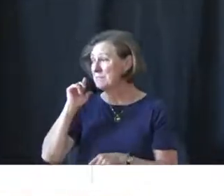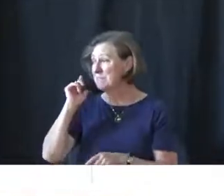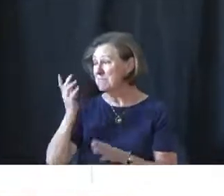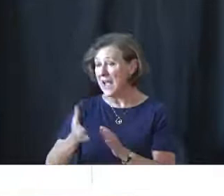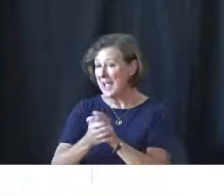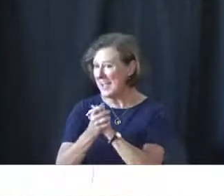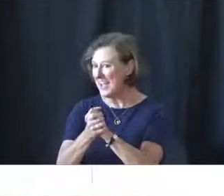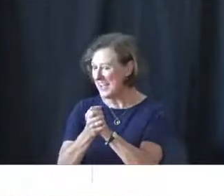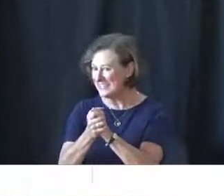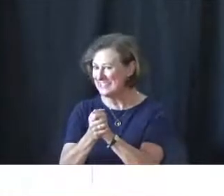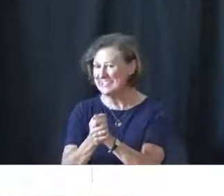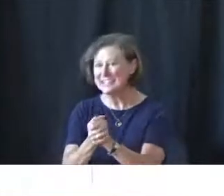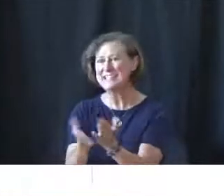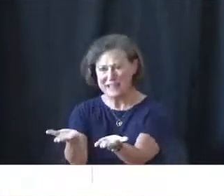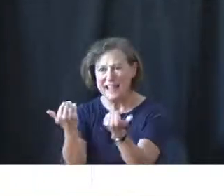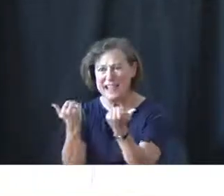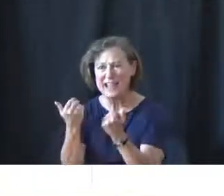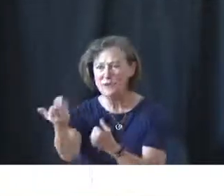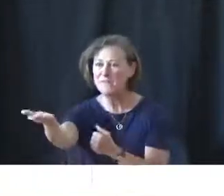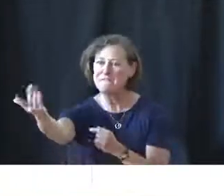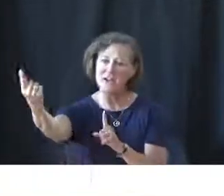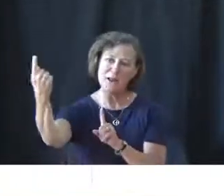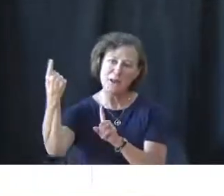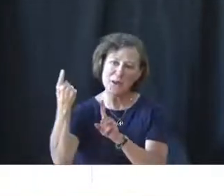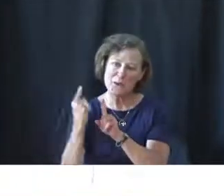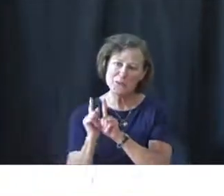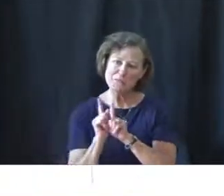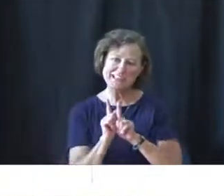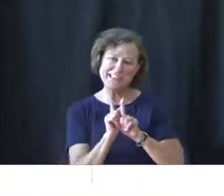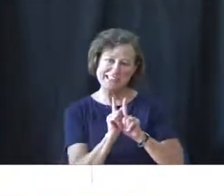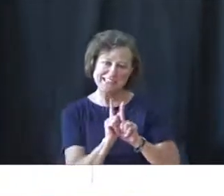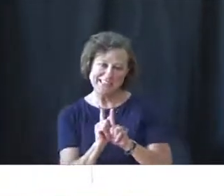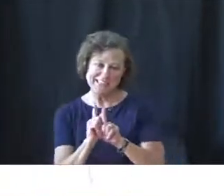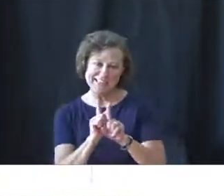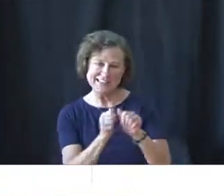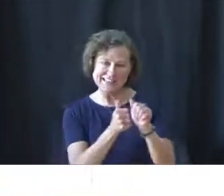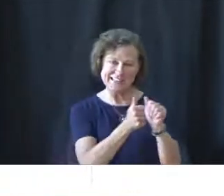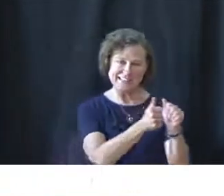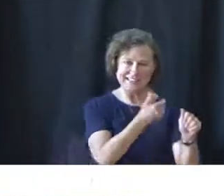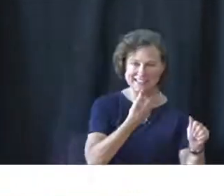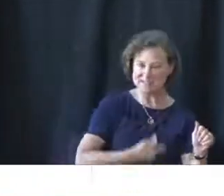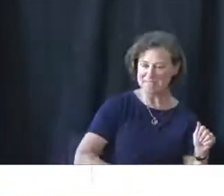Take my hand and say you'll follow me.